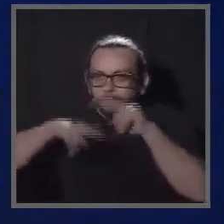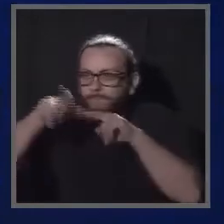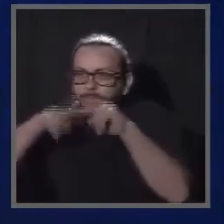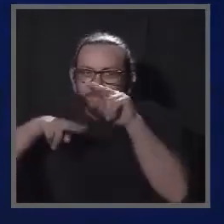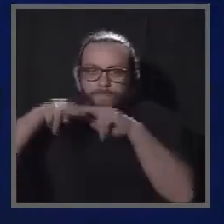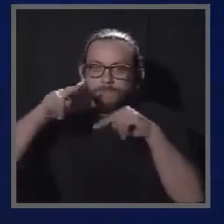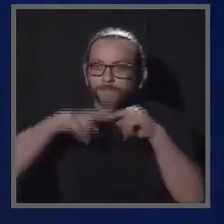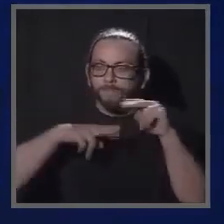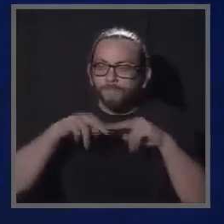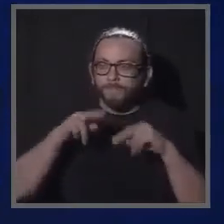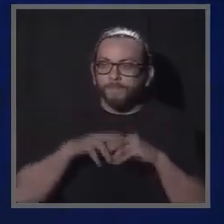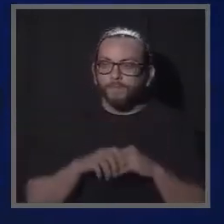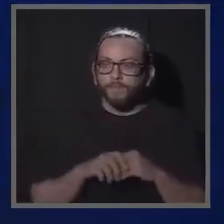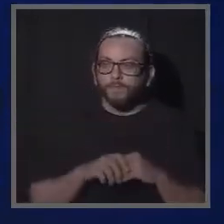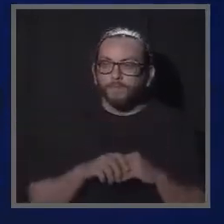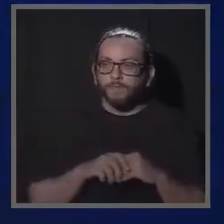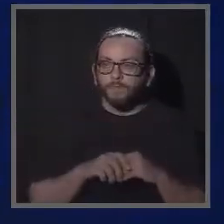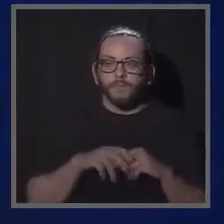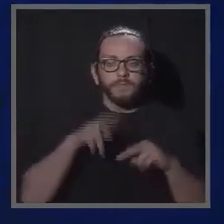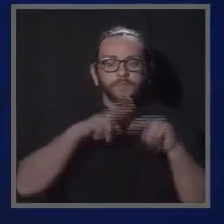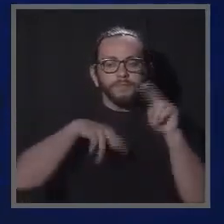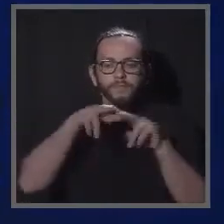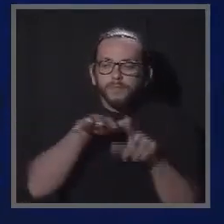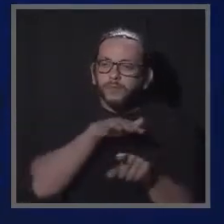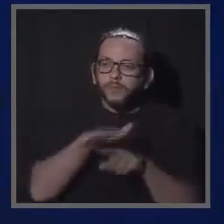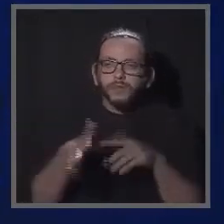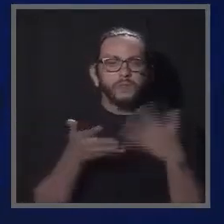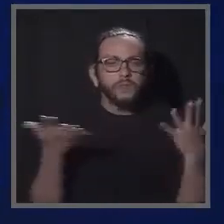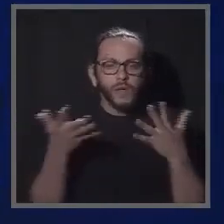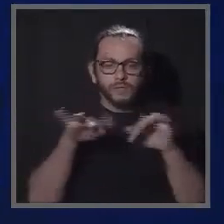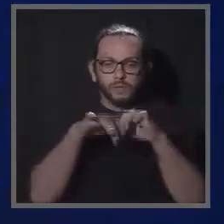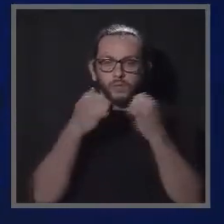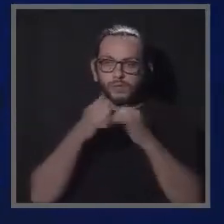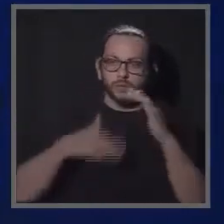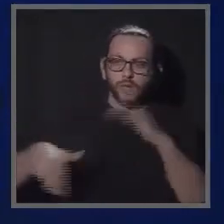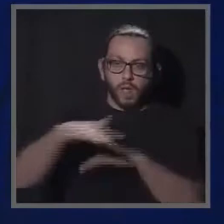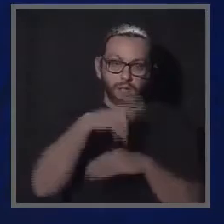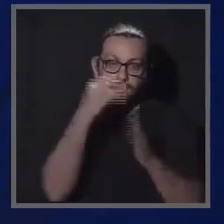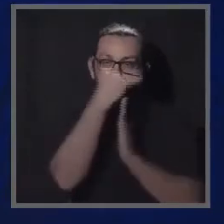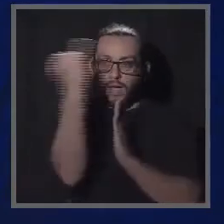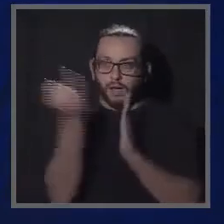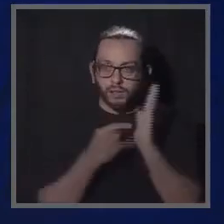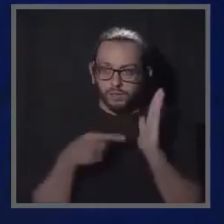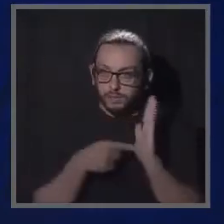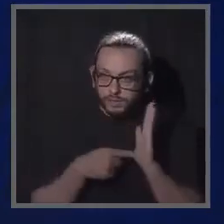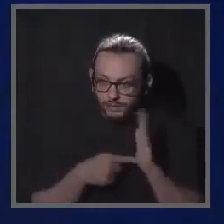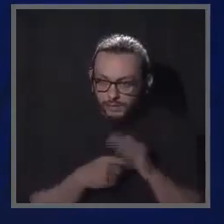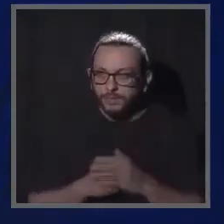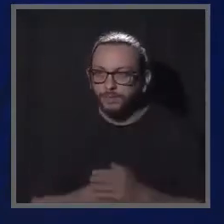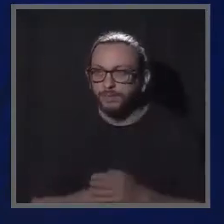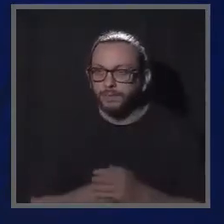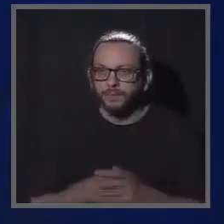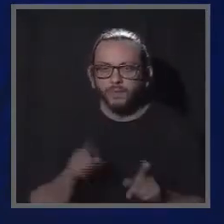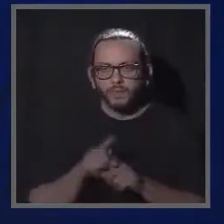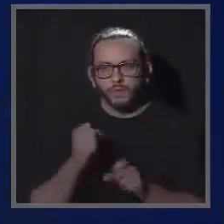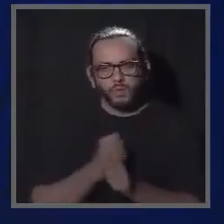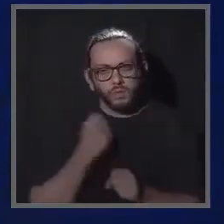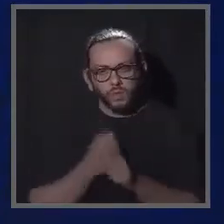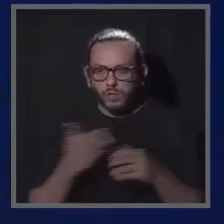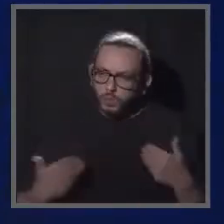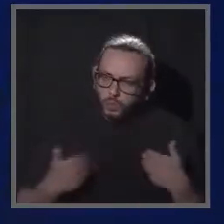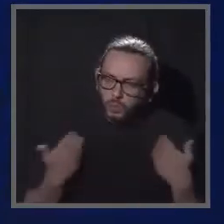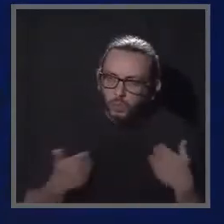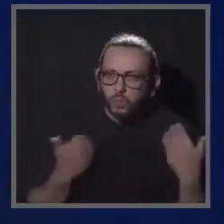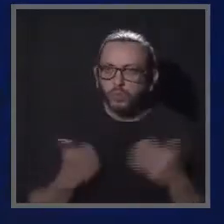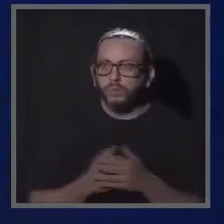the social impact of arts in society, especially working with young people and,